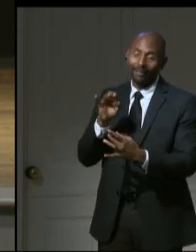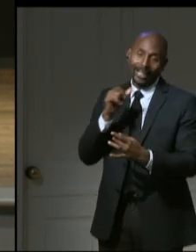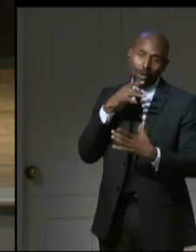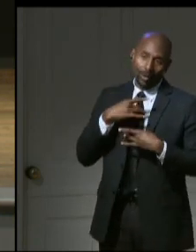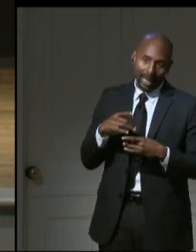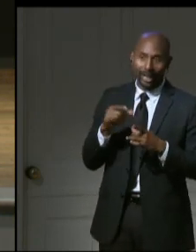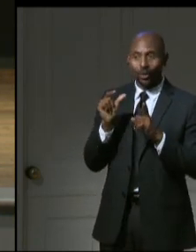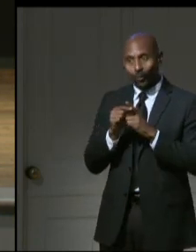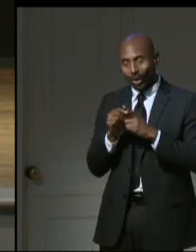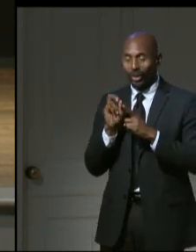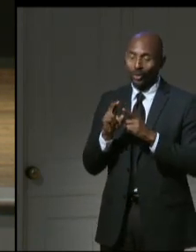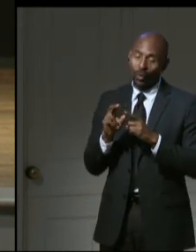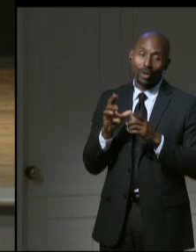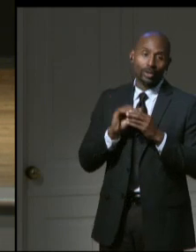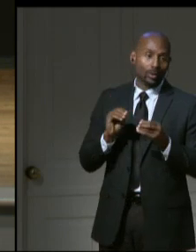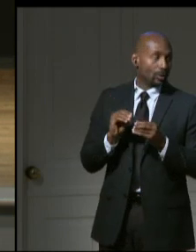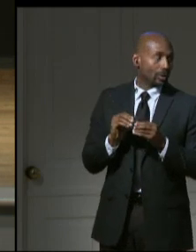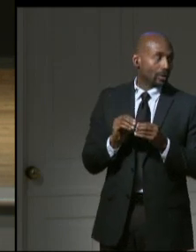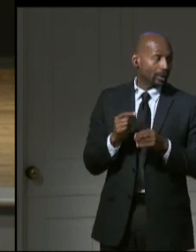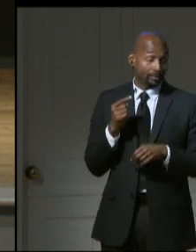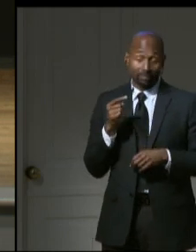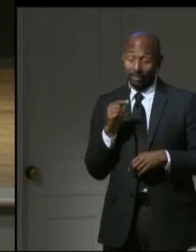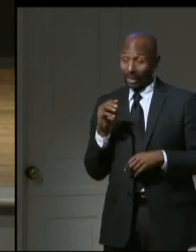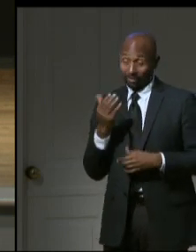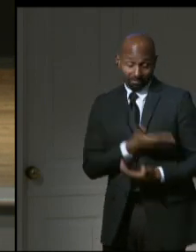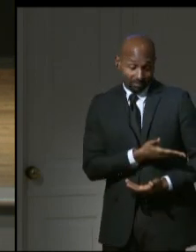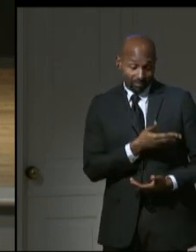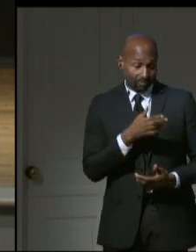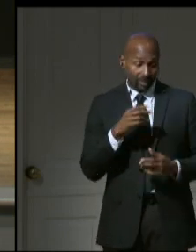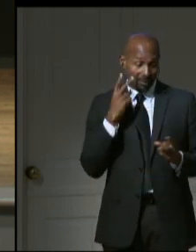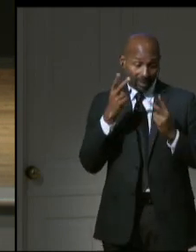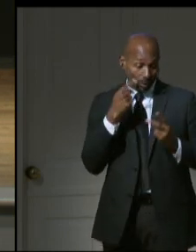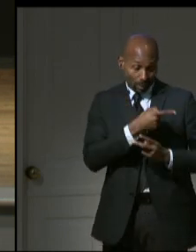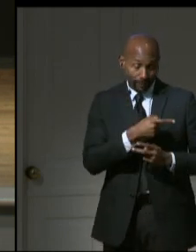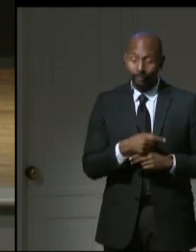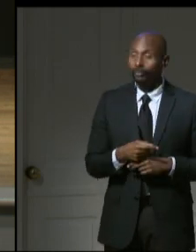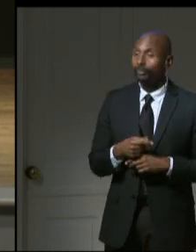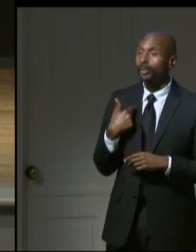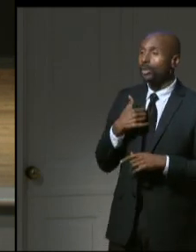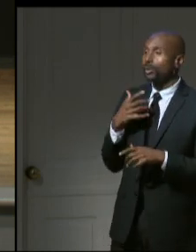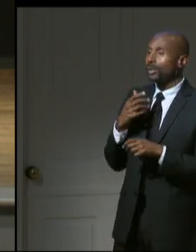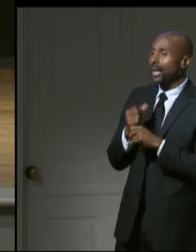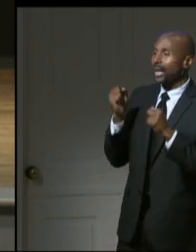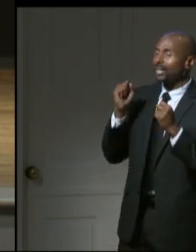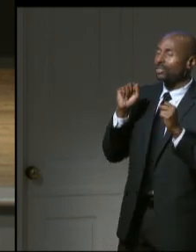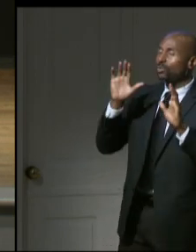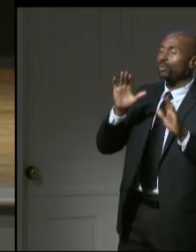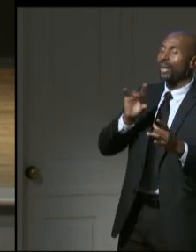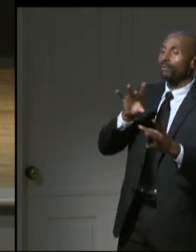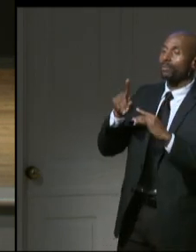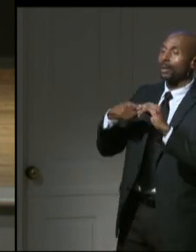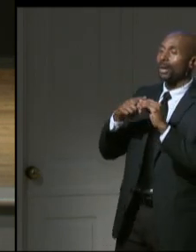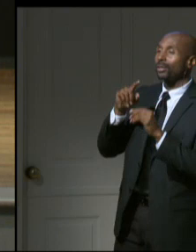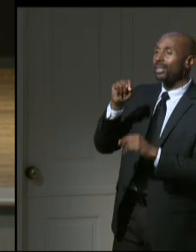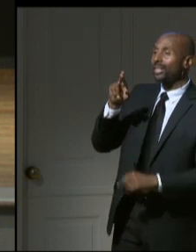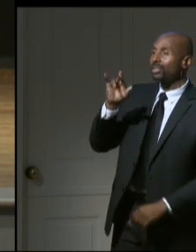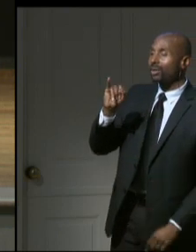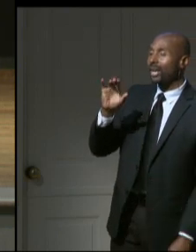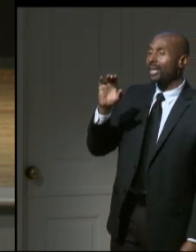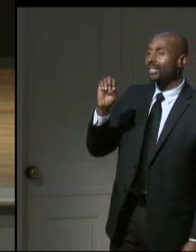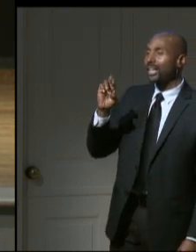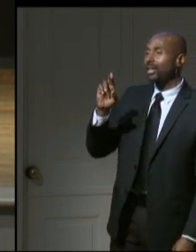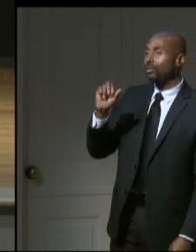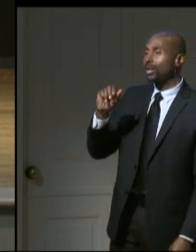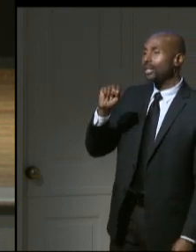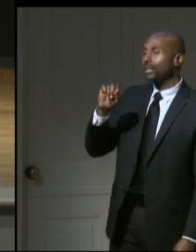words. You're the visual. We got great feedback on the Triceratops story. I think every single comment was, this